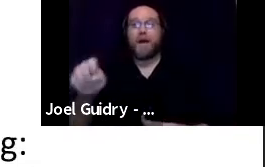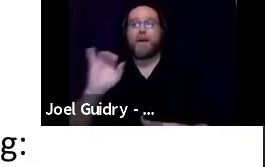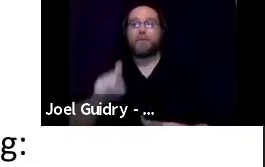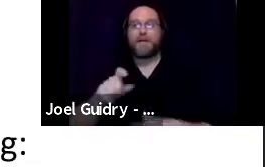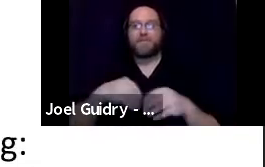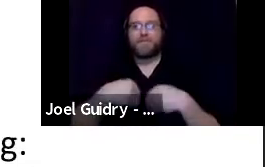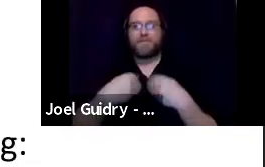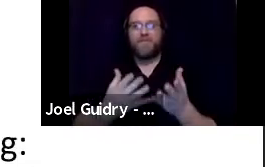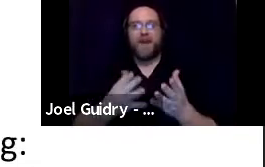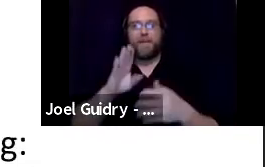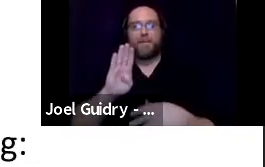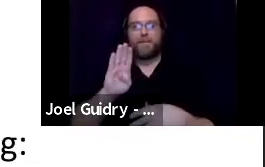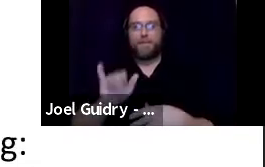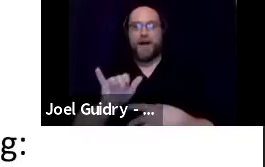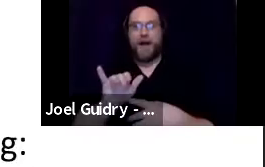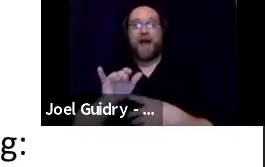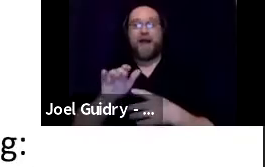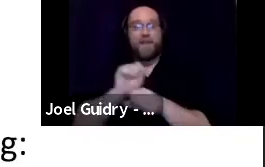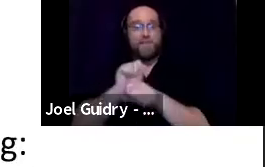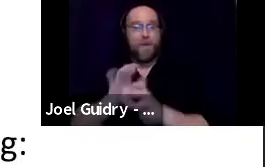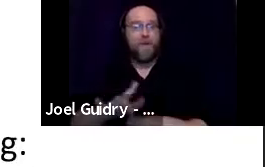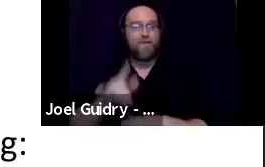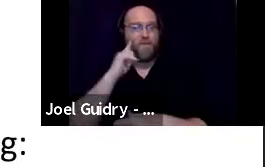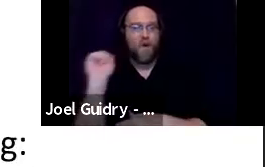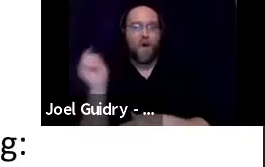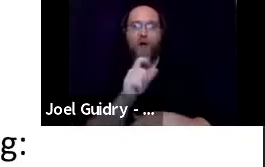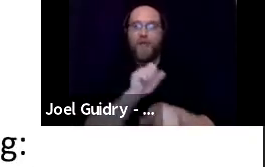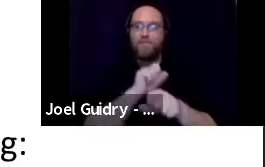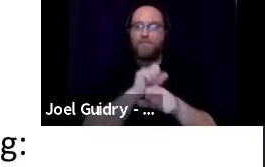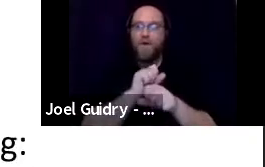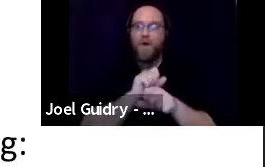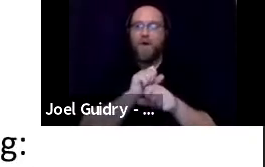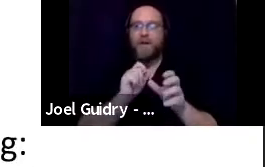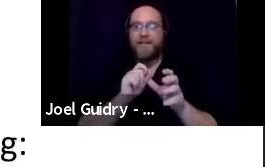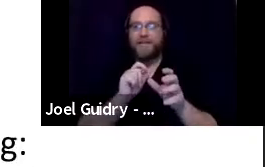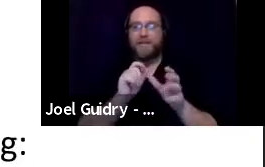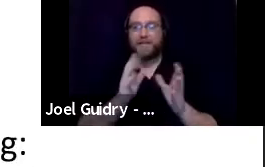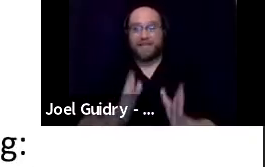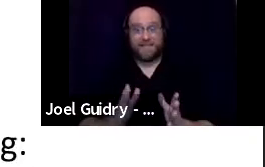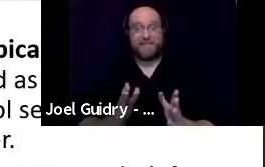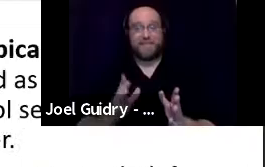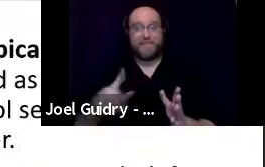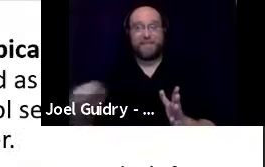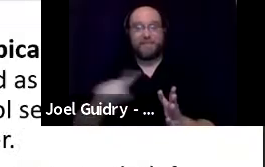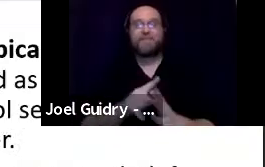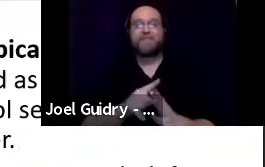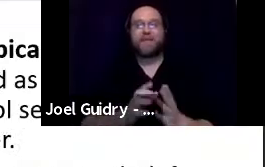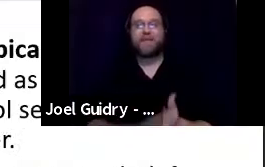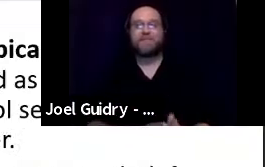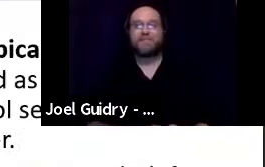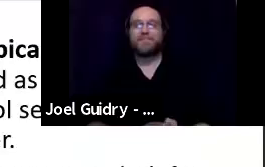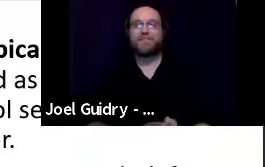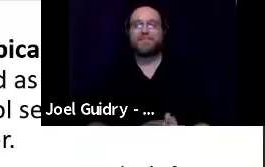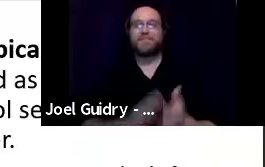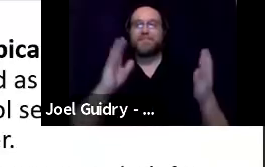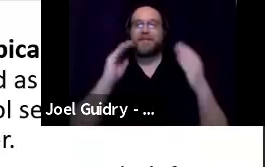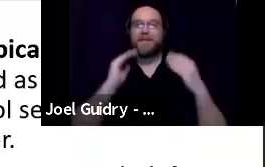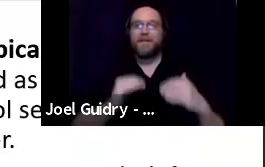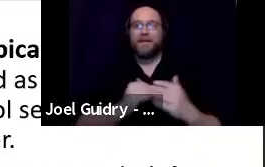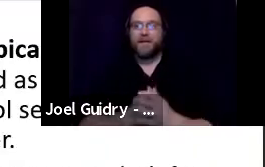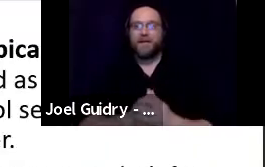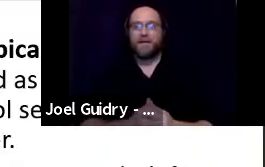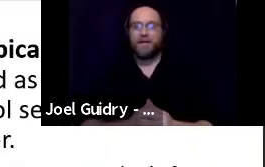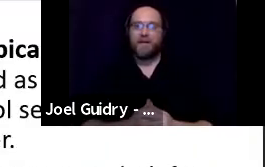all employees based on general classroom and small group individual instruction. Next slide. So